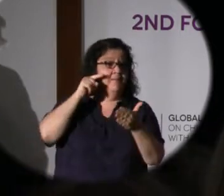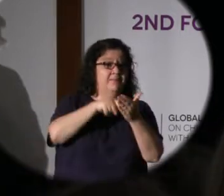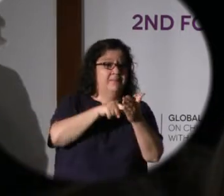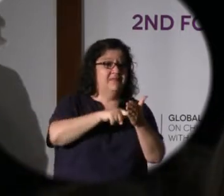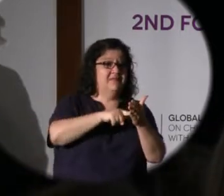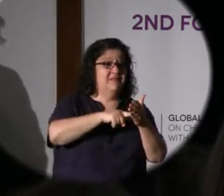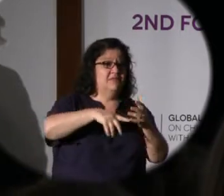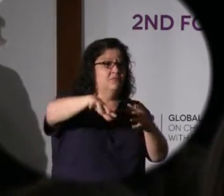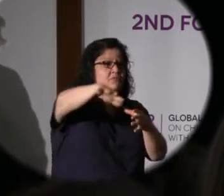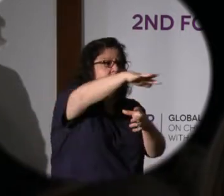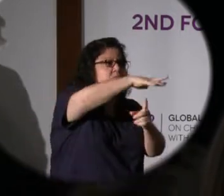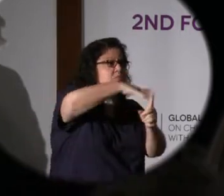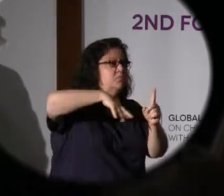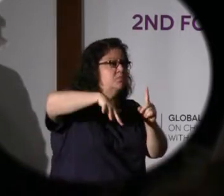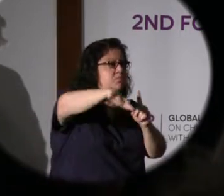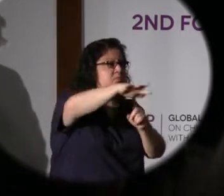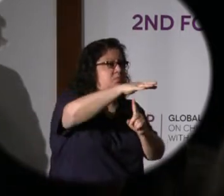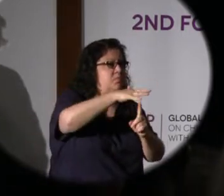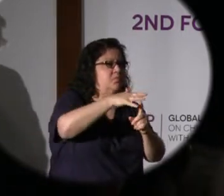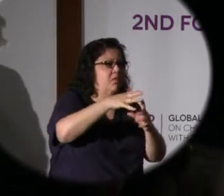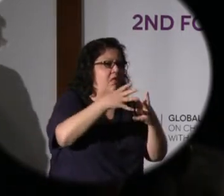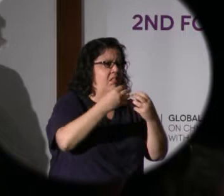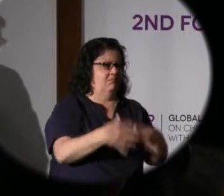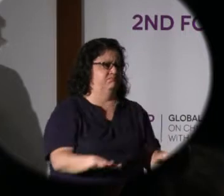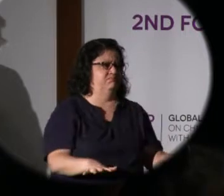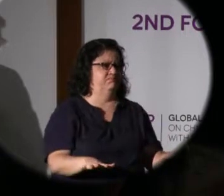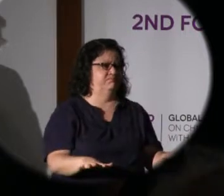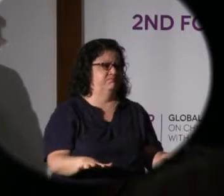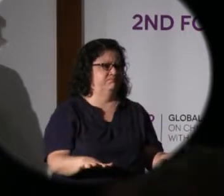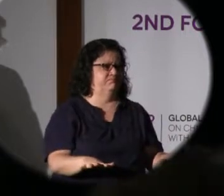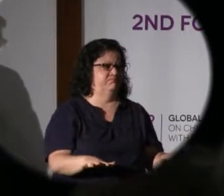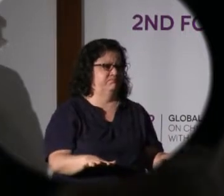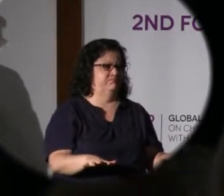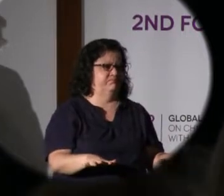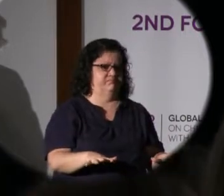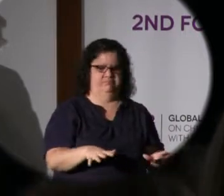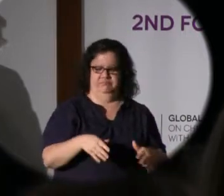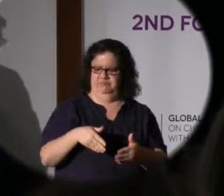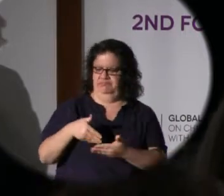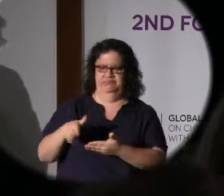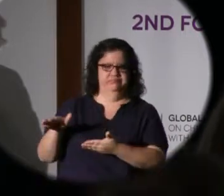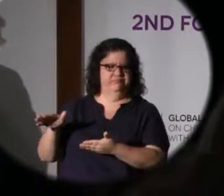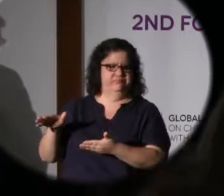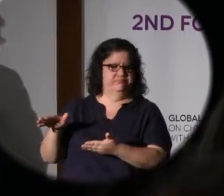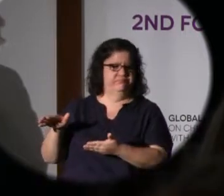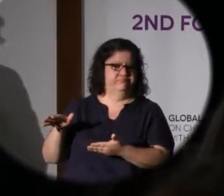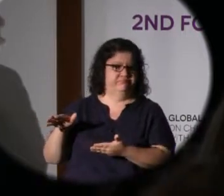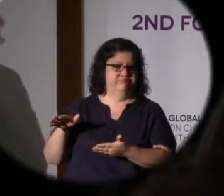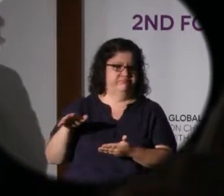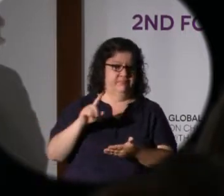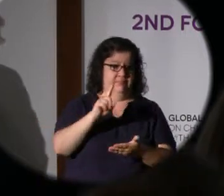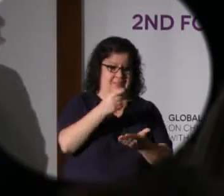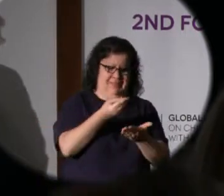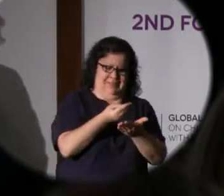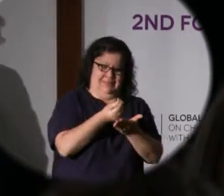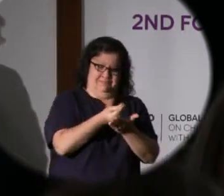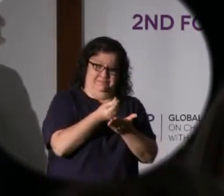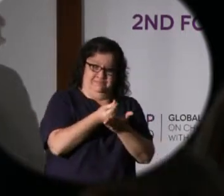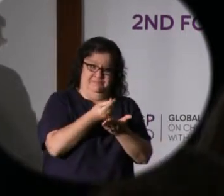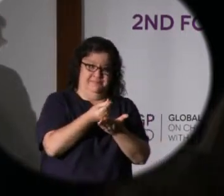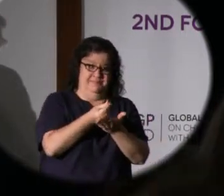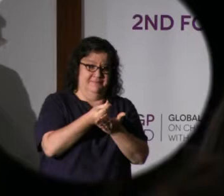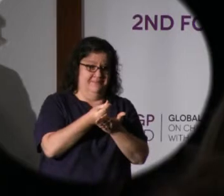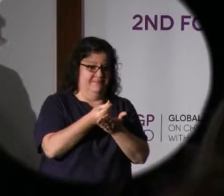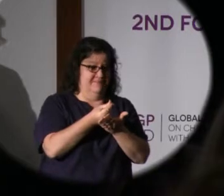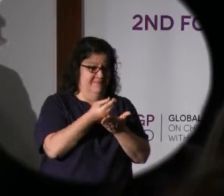Economies are not statistical abstractions. They're built, sustained, and expanded by a healthy, educated,